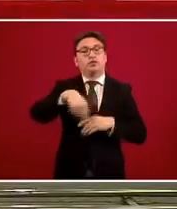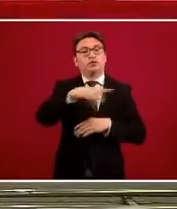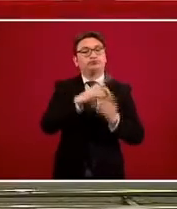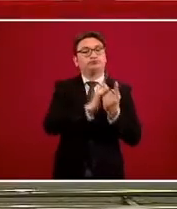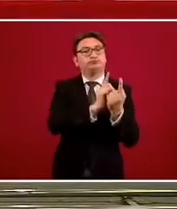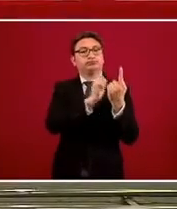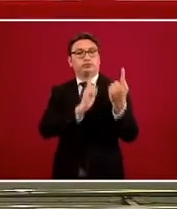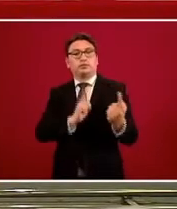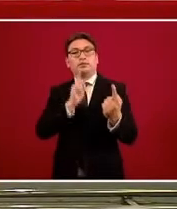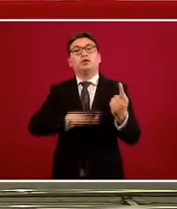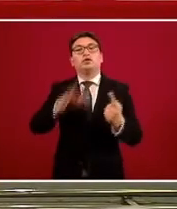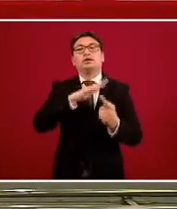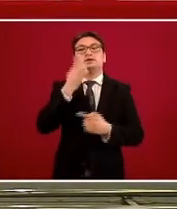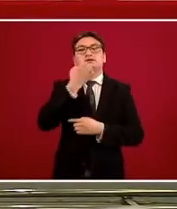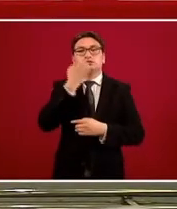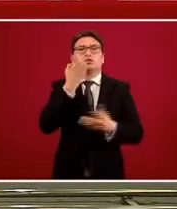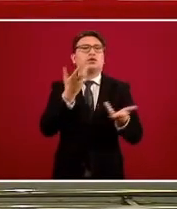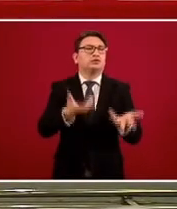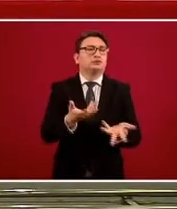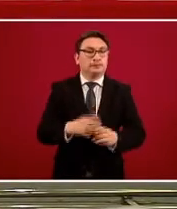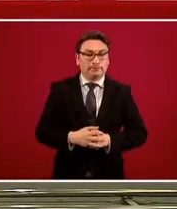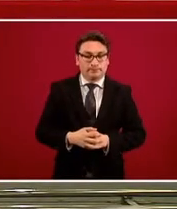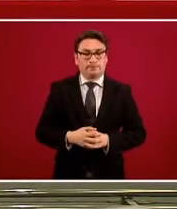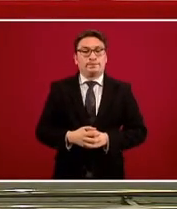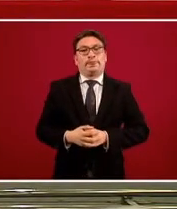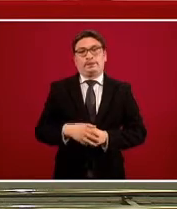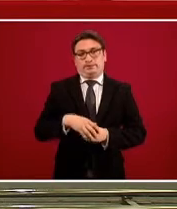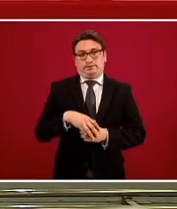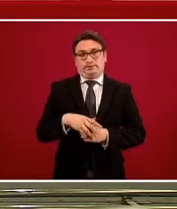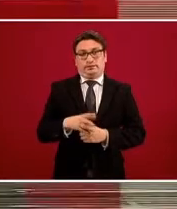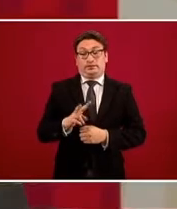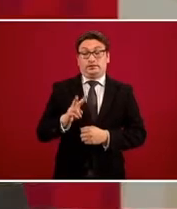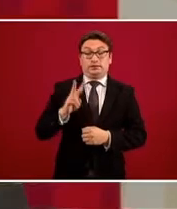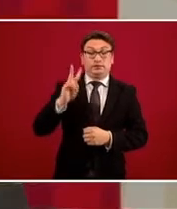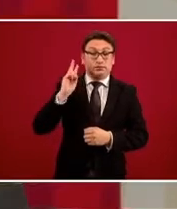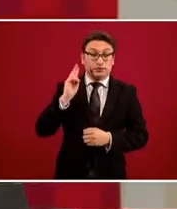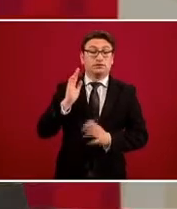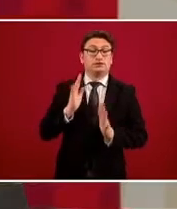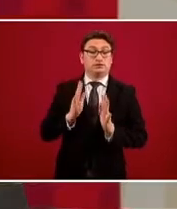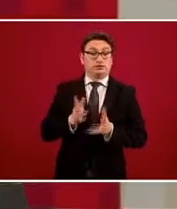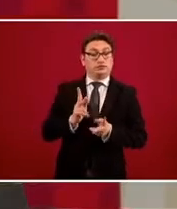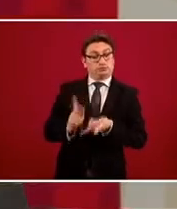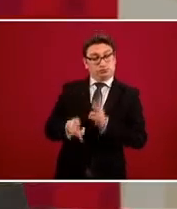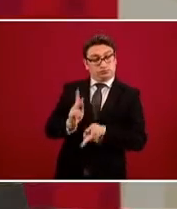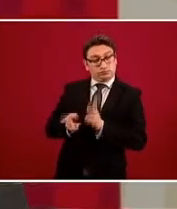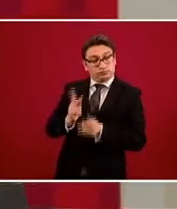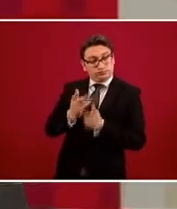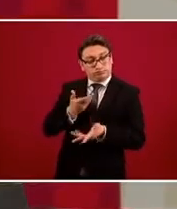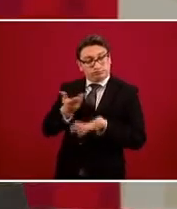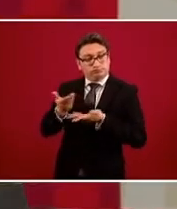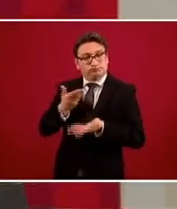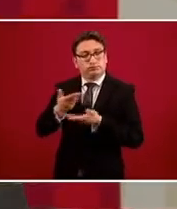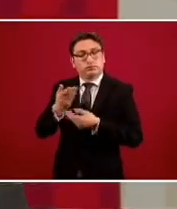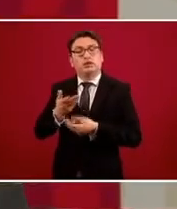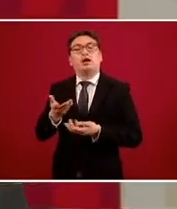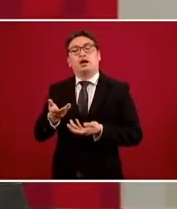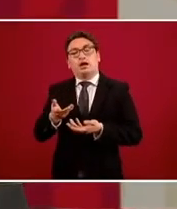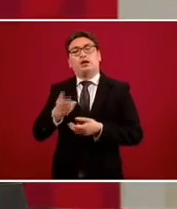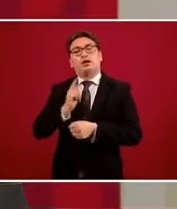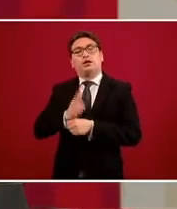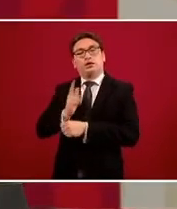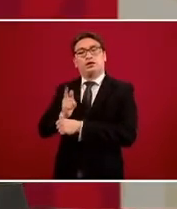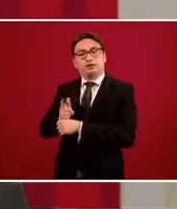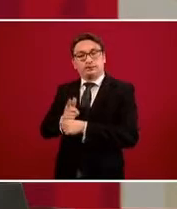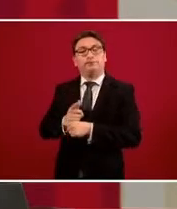the adjustments to the school calendars. On Friday, we had a conversation that was very